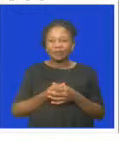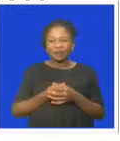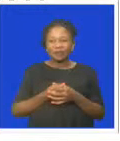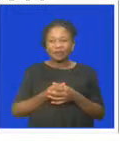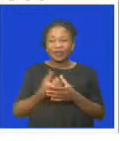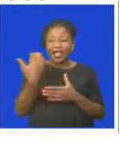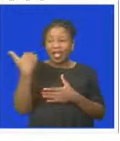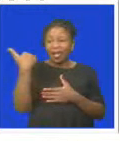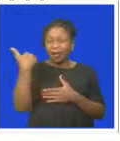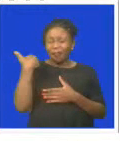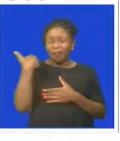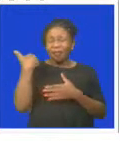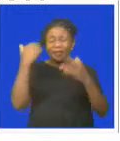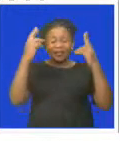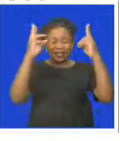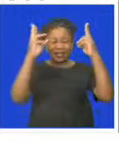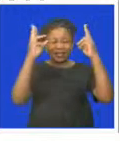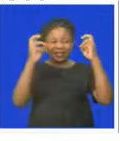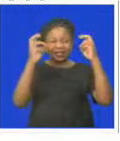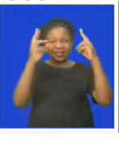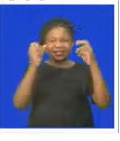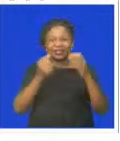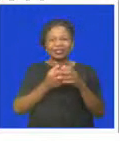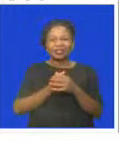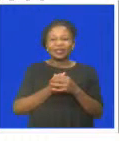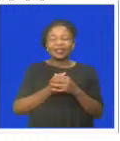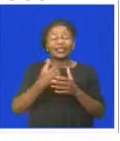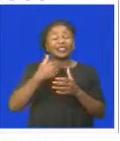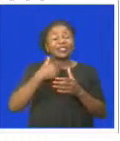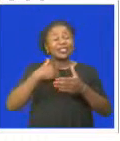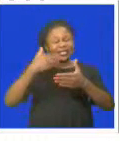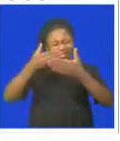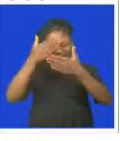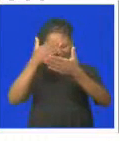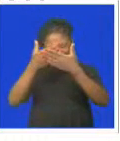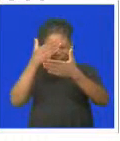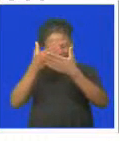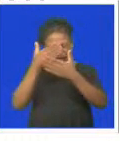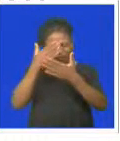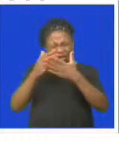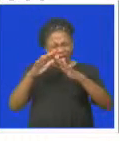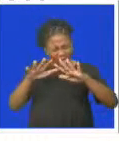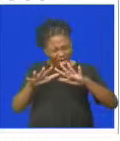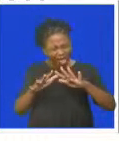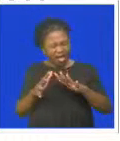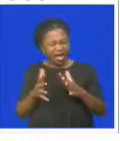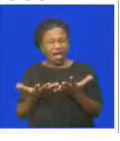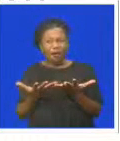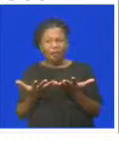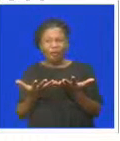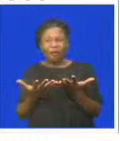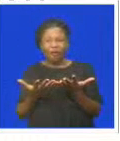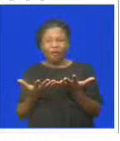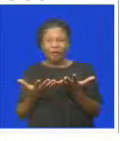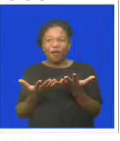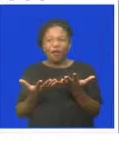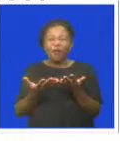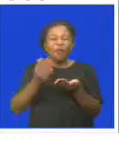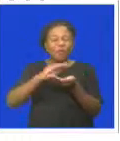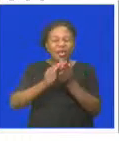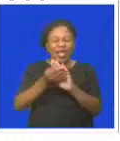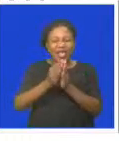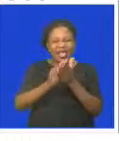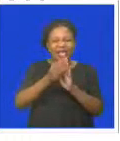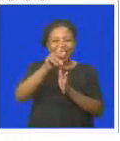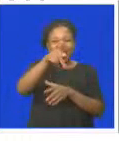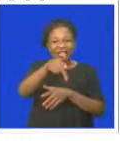In our last lesson, my lovely learner, we learned about turning a motif into a pattern.